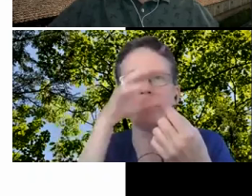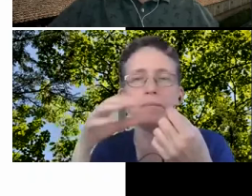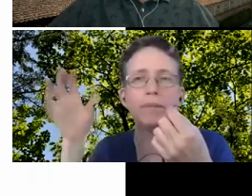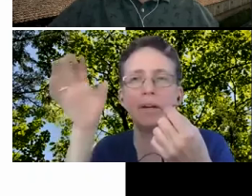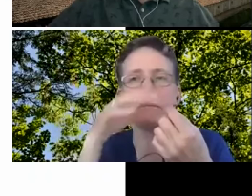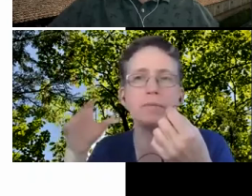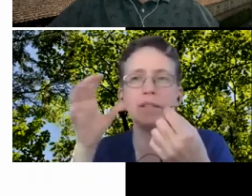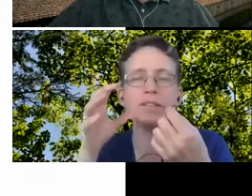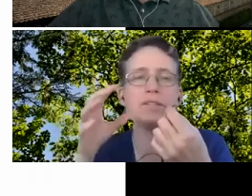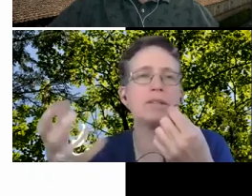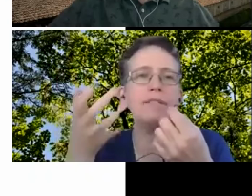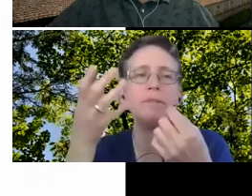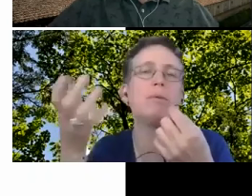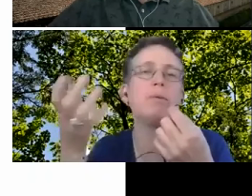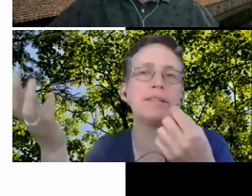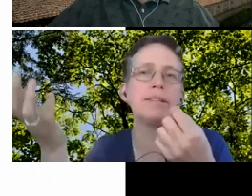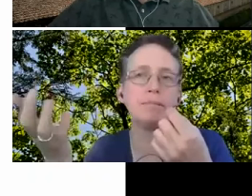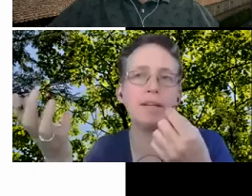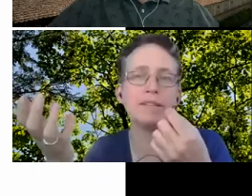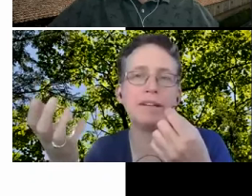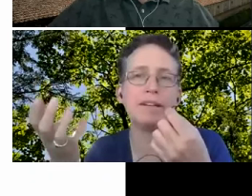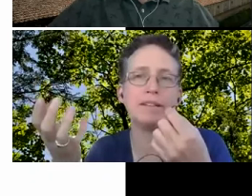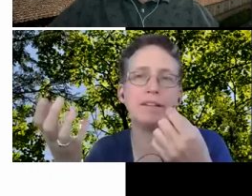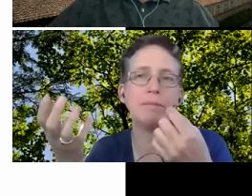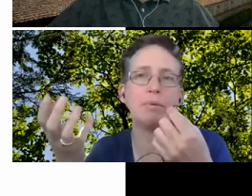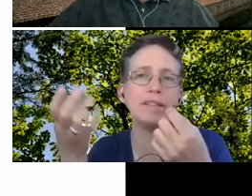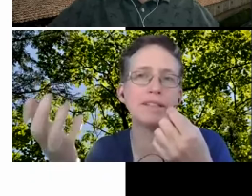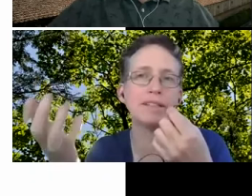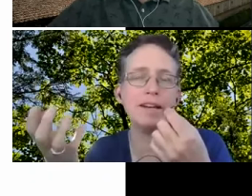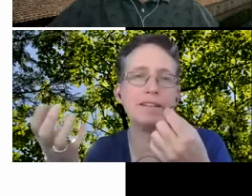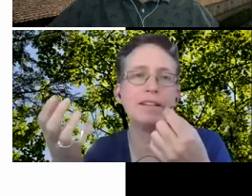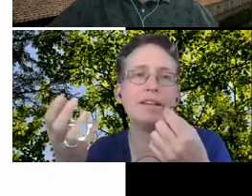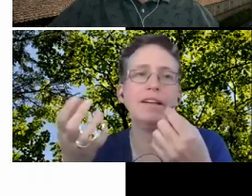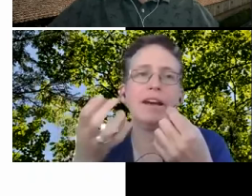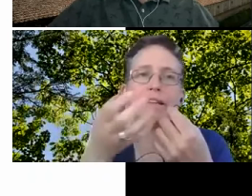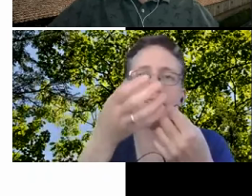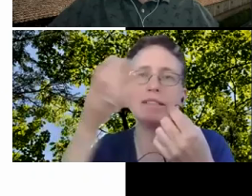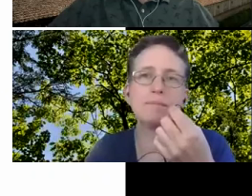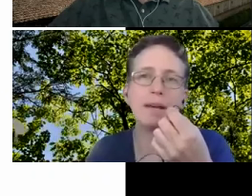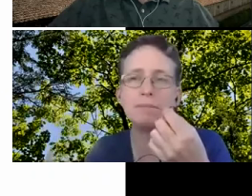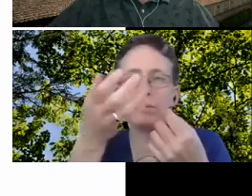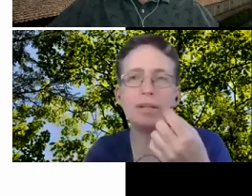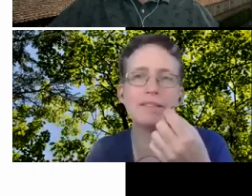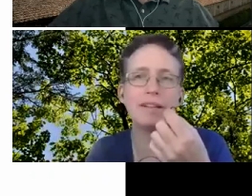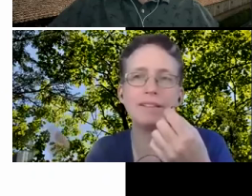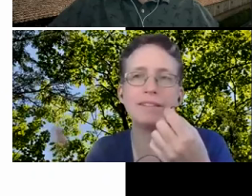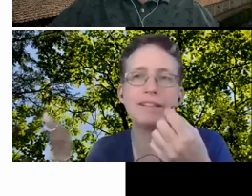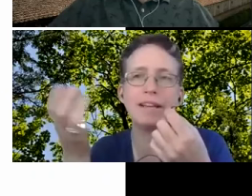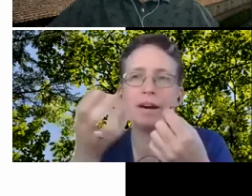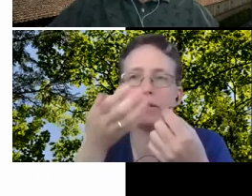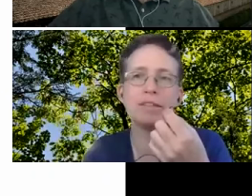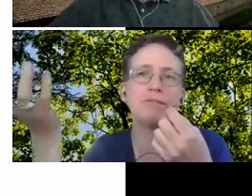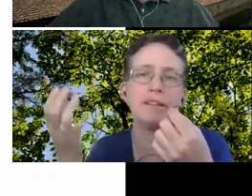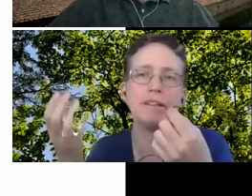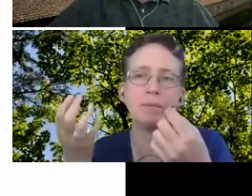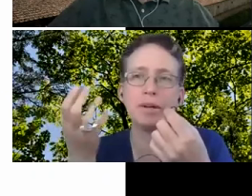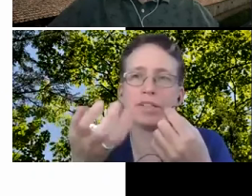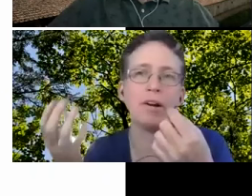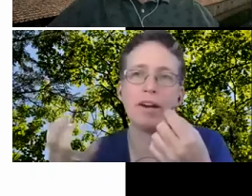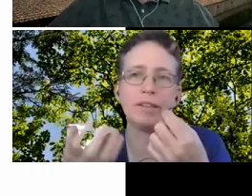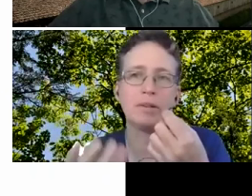whole, you know, every point is a site, and the space between sites is how different